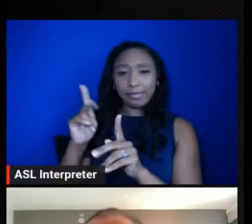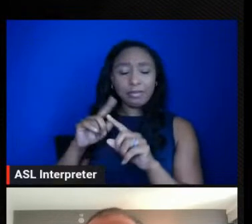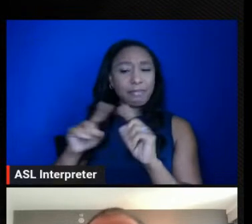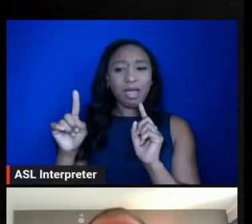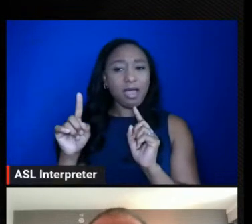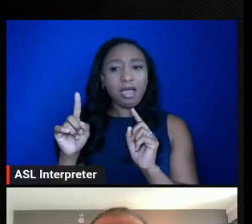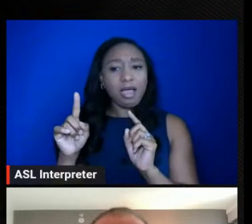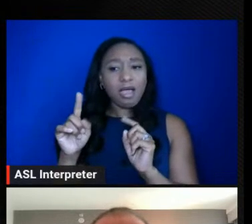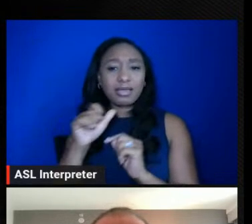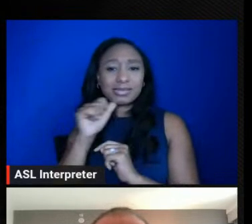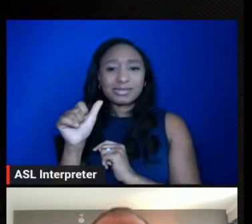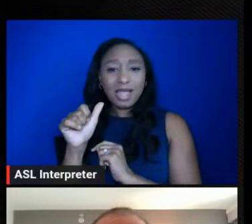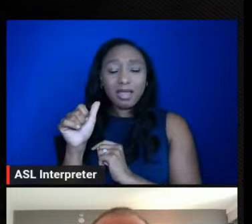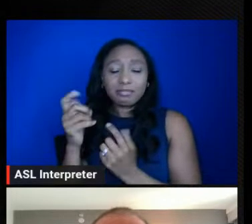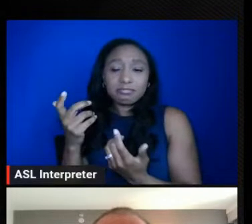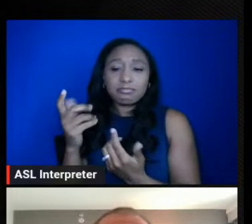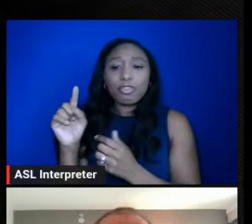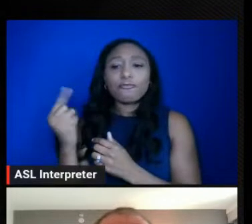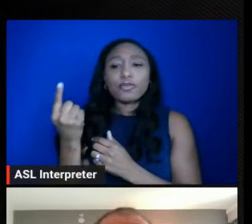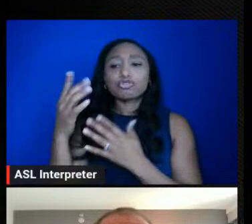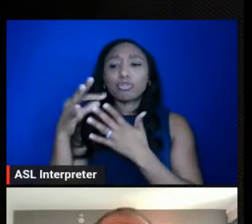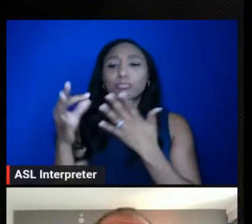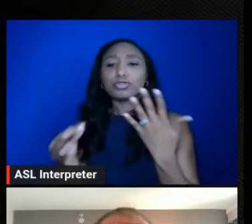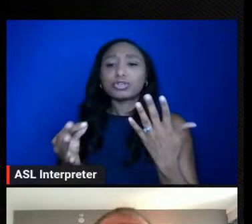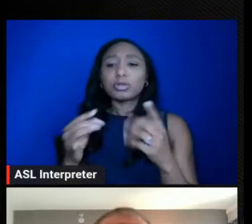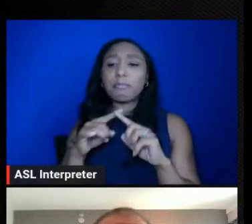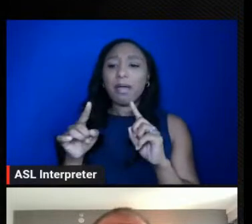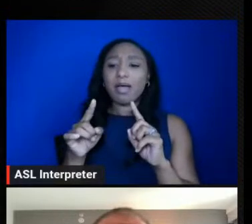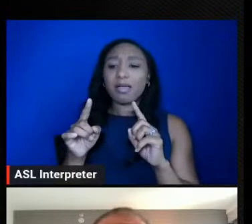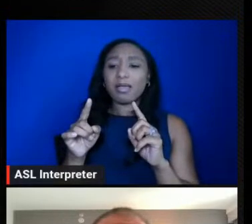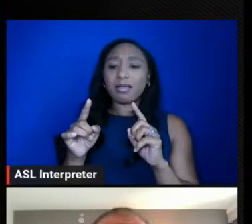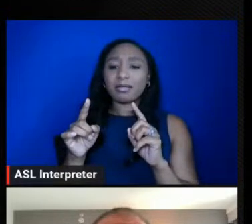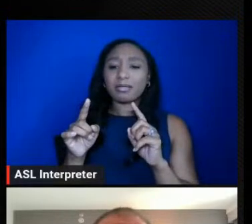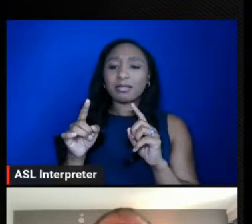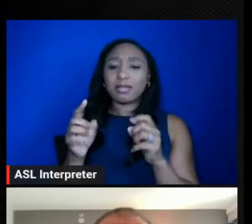likely their first choice, but their options were narrowing.